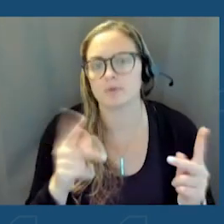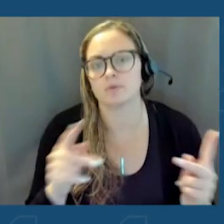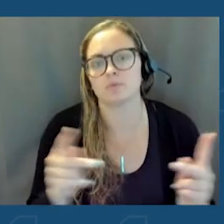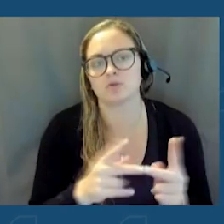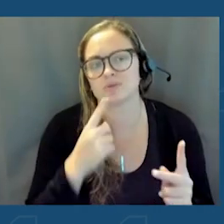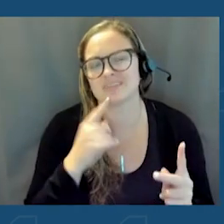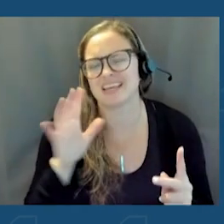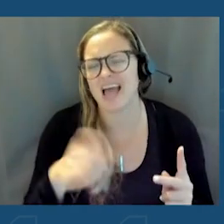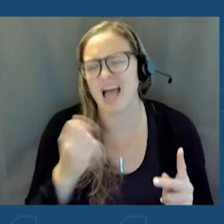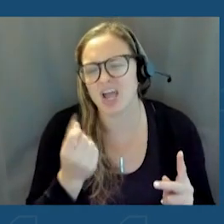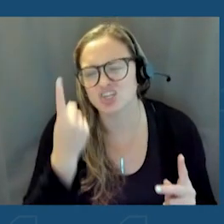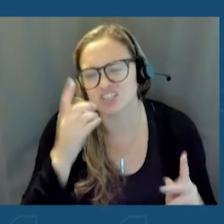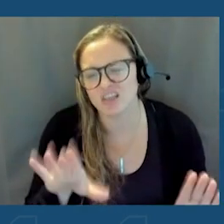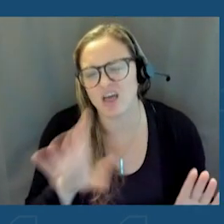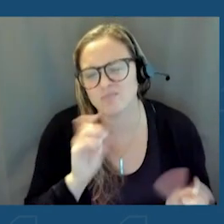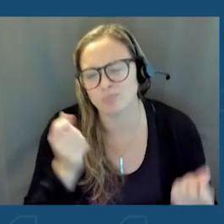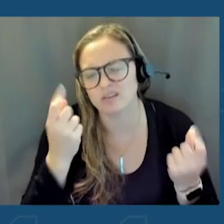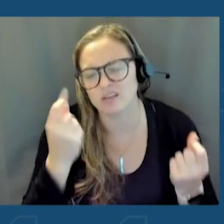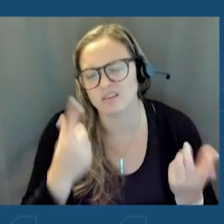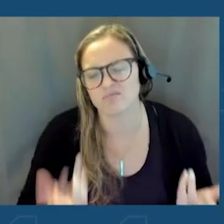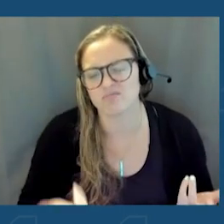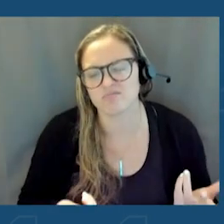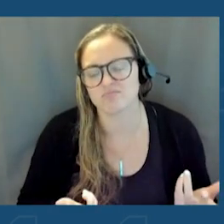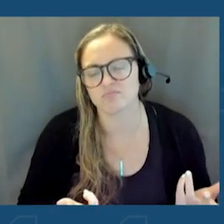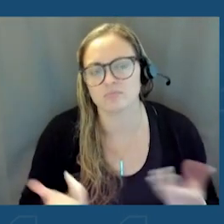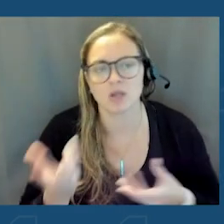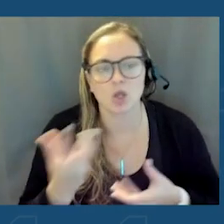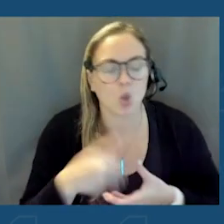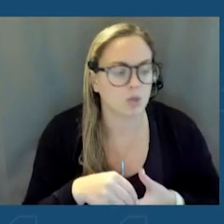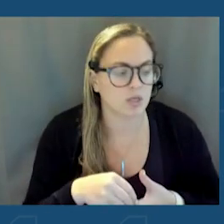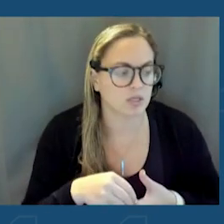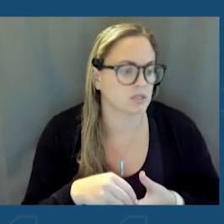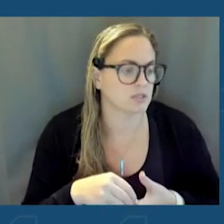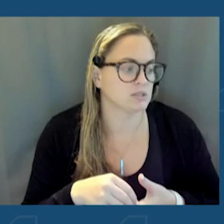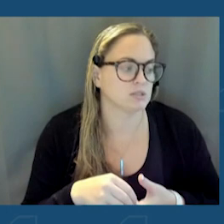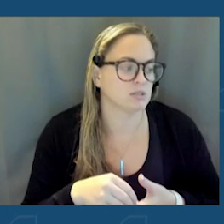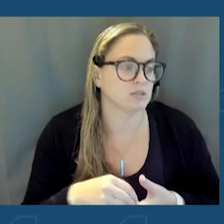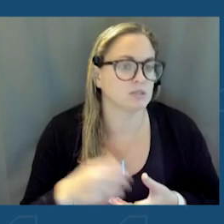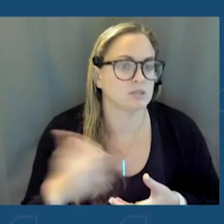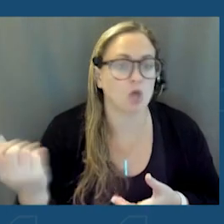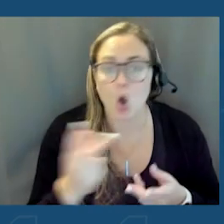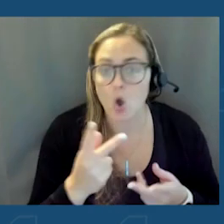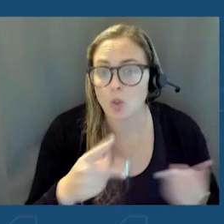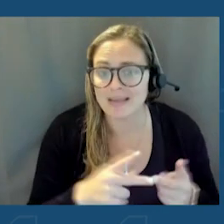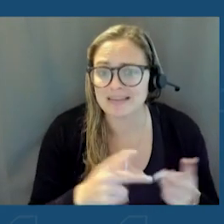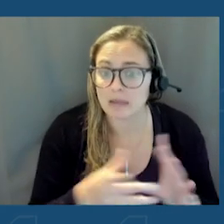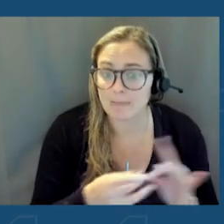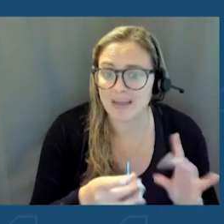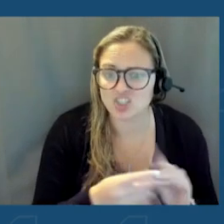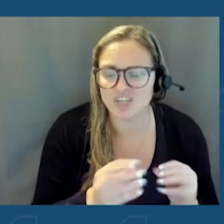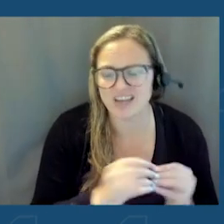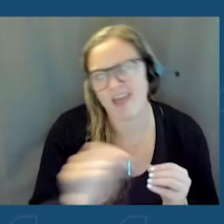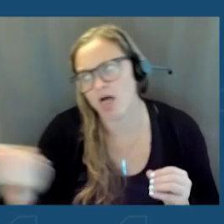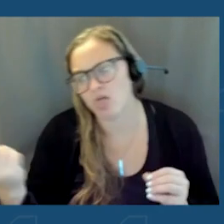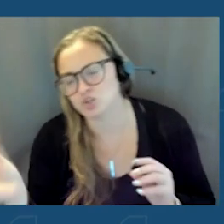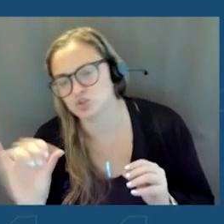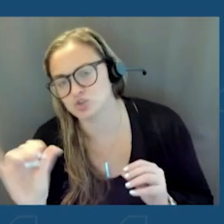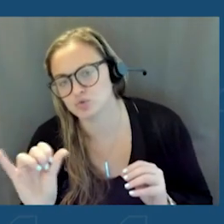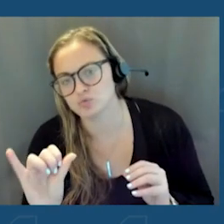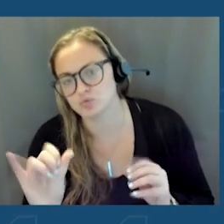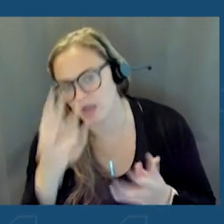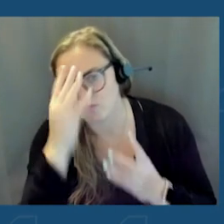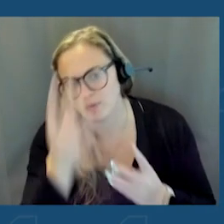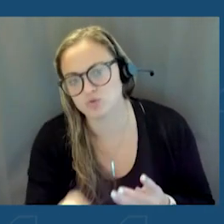I understand that. That makes sense to me. And including all the places I mentioned and others. So that information's coming out. Also,